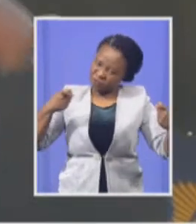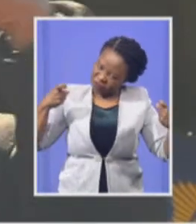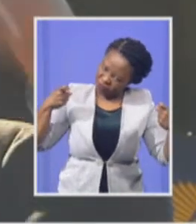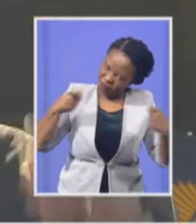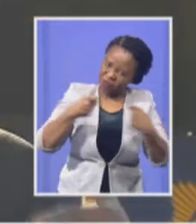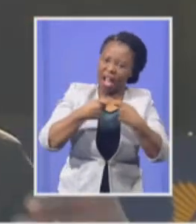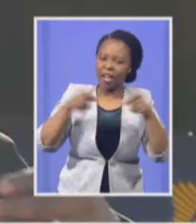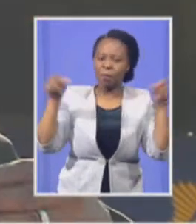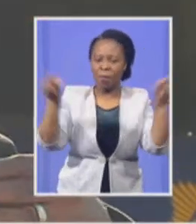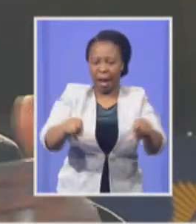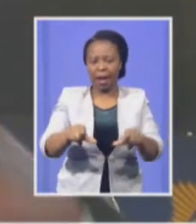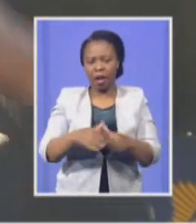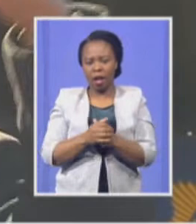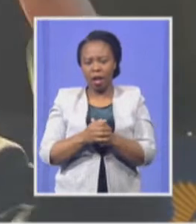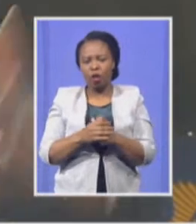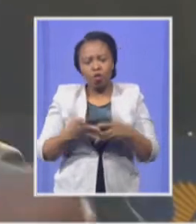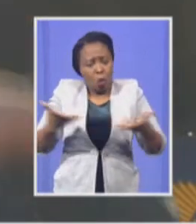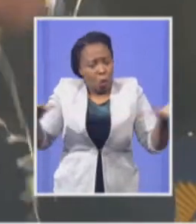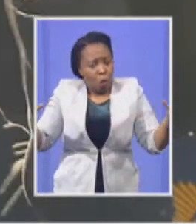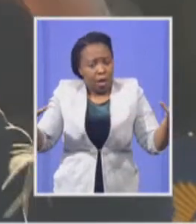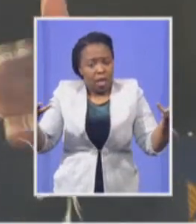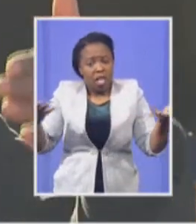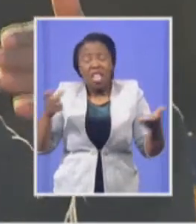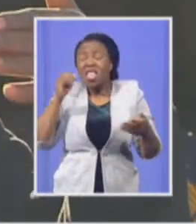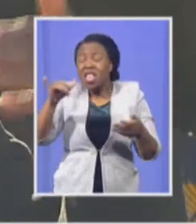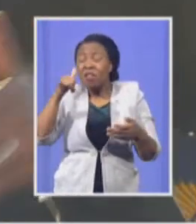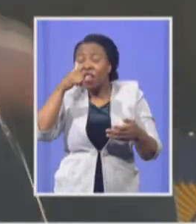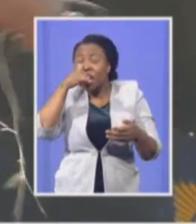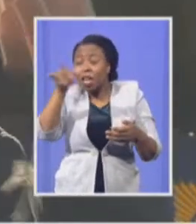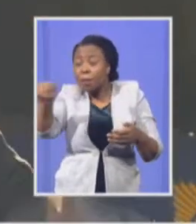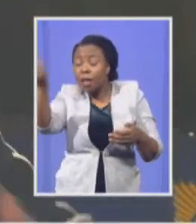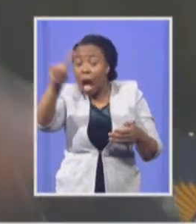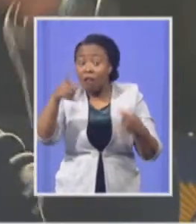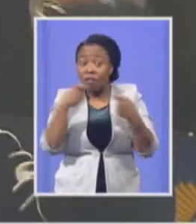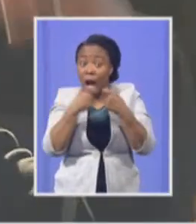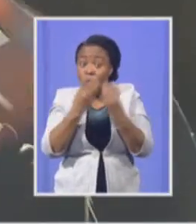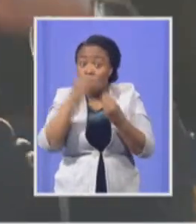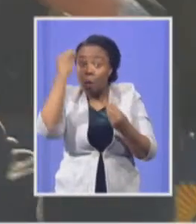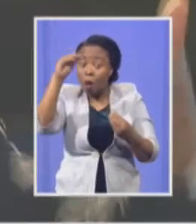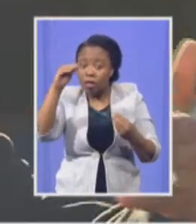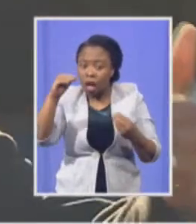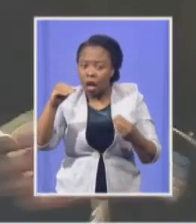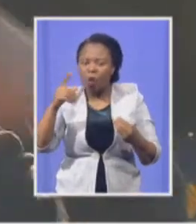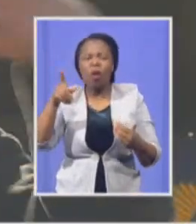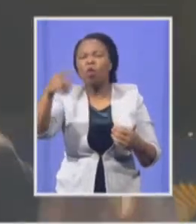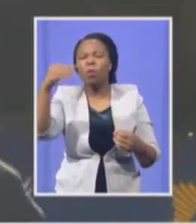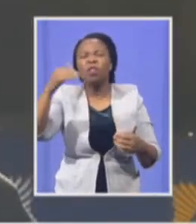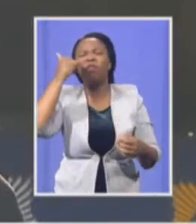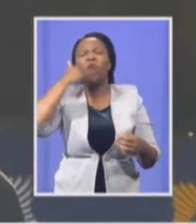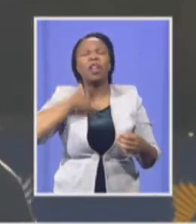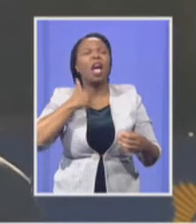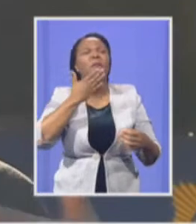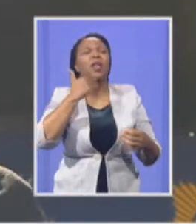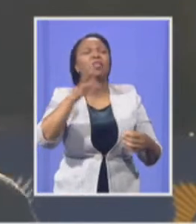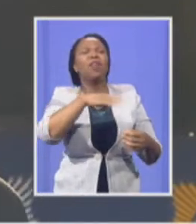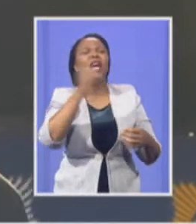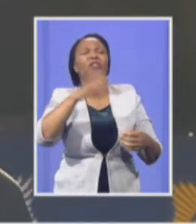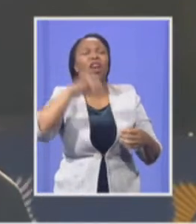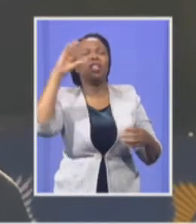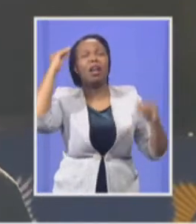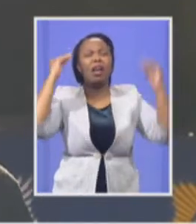lamaphoyisa sibaletha la igebengu maziwalisa zizolwa ningalona ngifonela ke nithi angilande